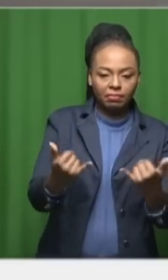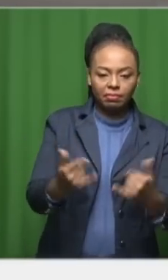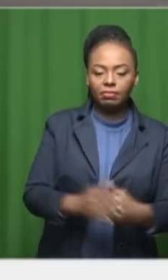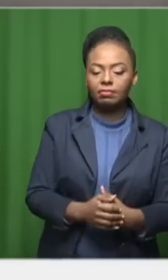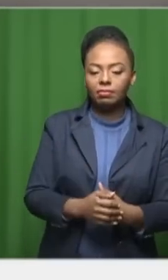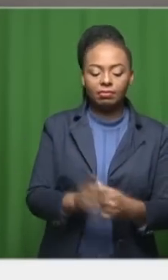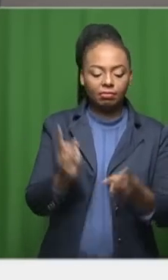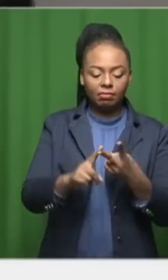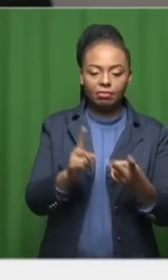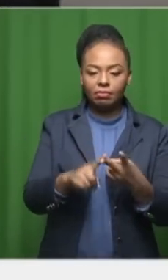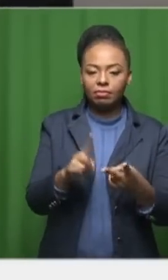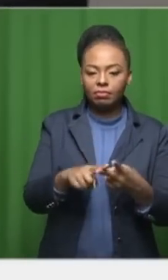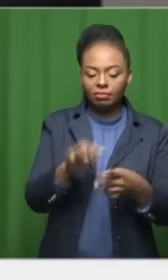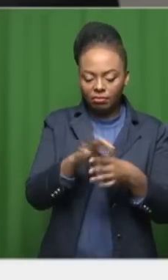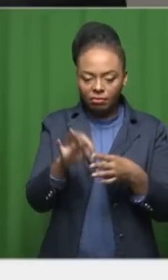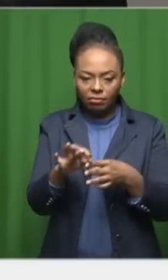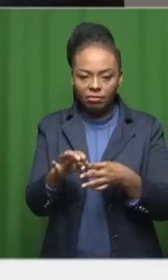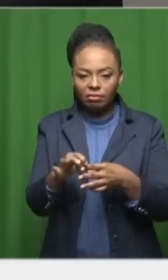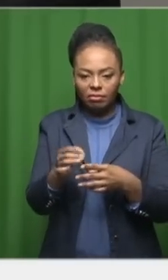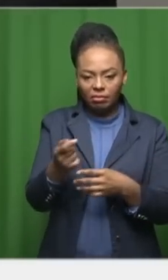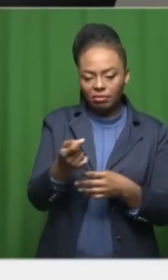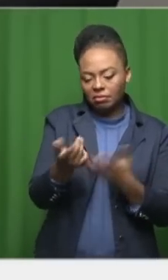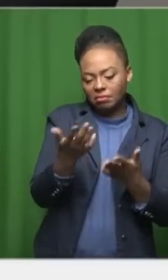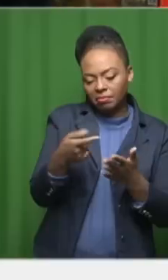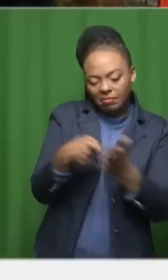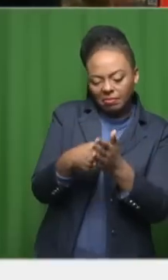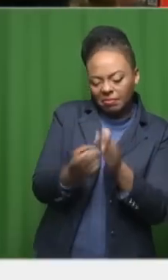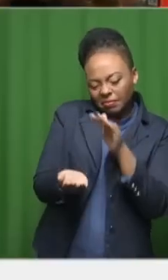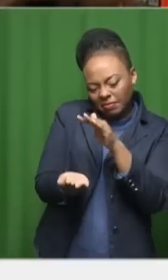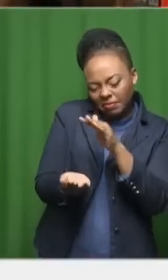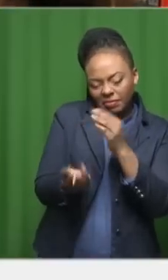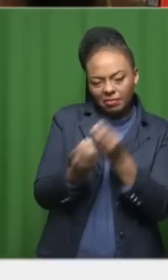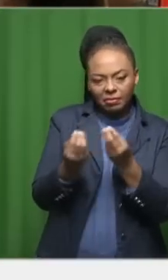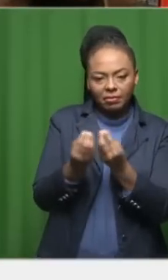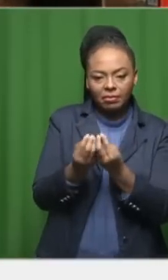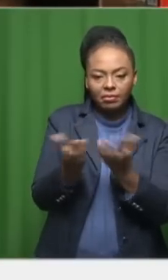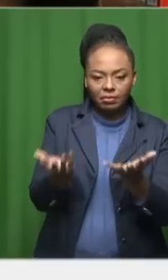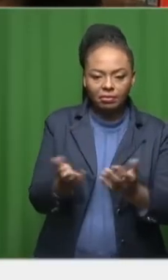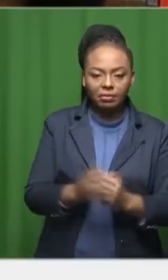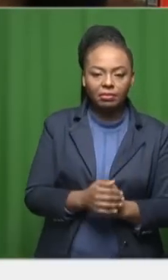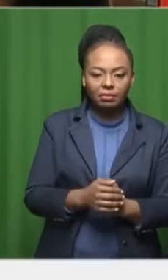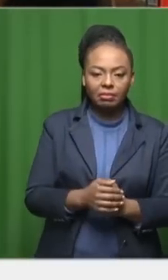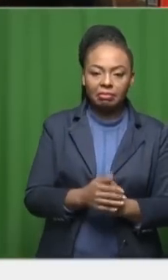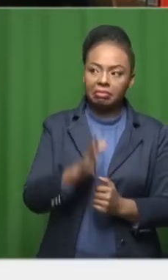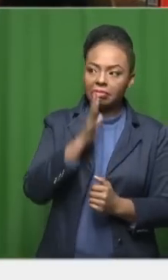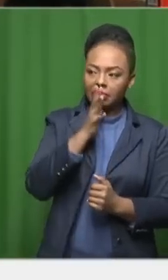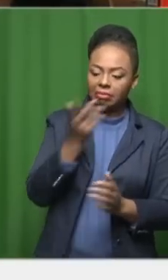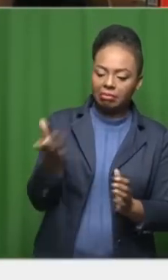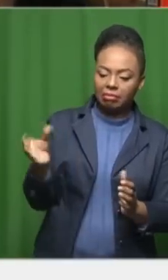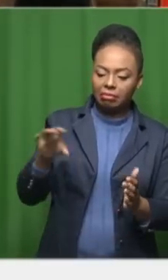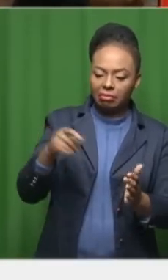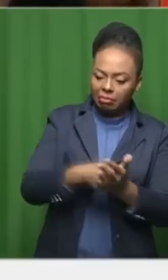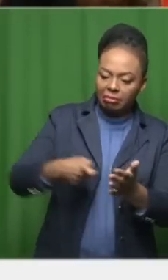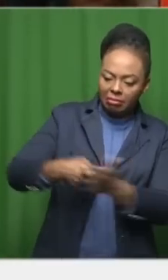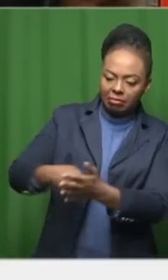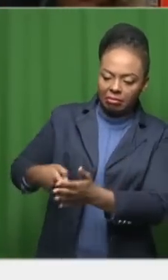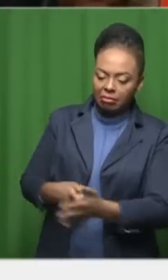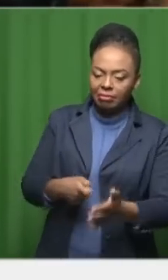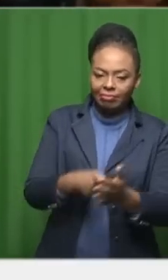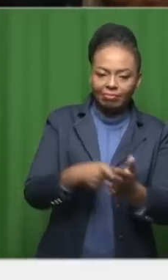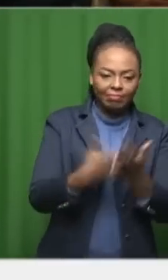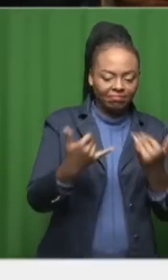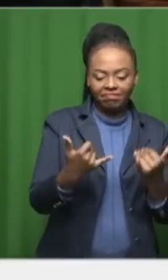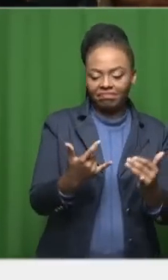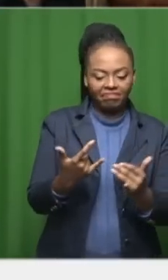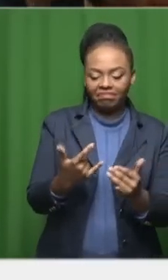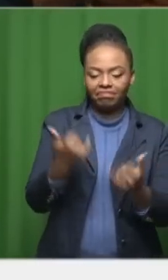grains or maize. So even though that haven't filtered through to the retail context yet, there is scientific